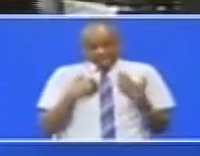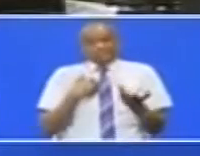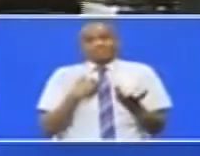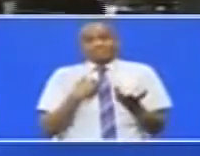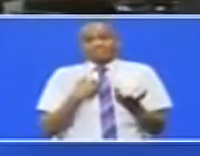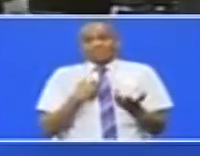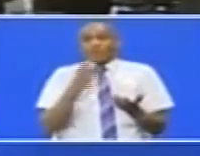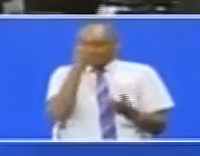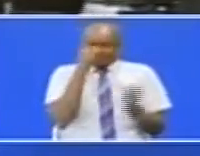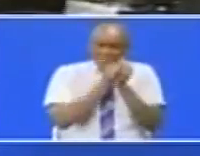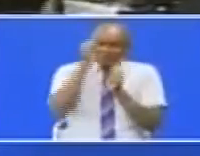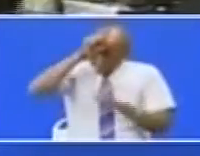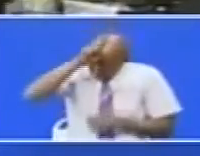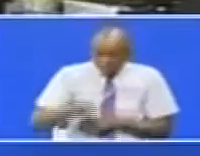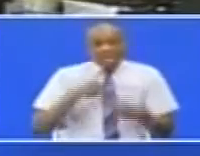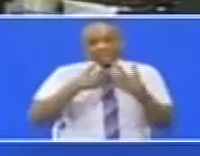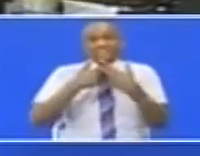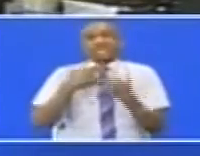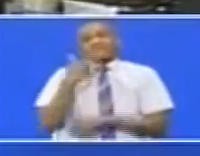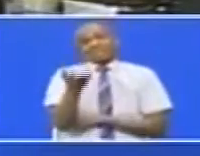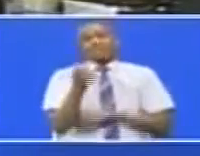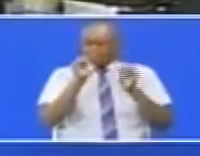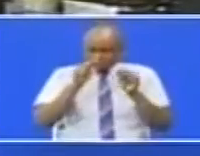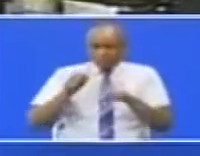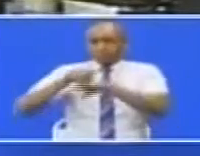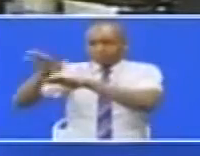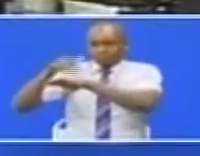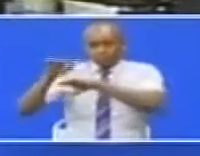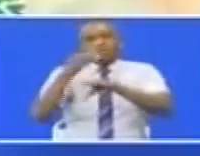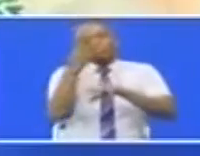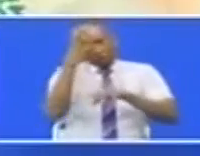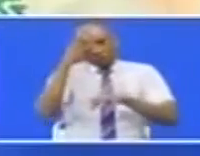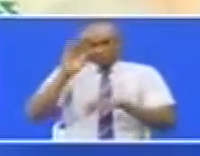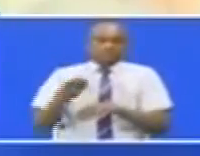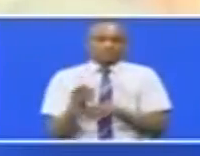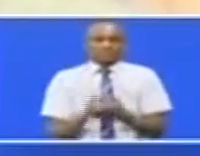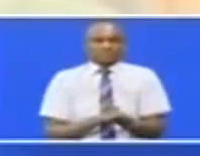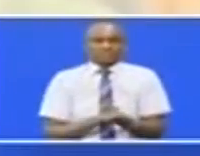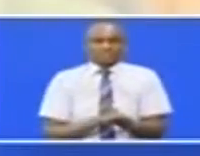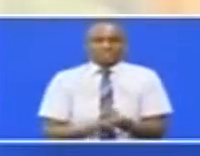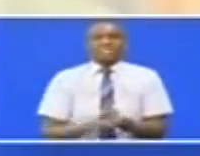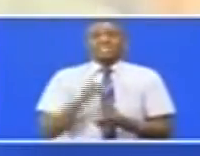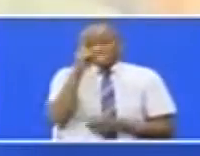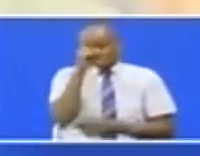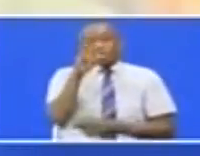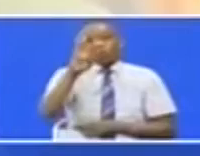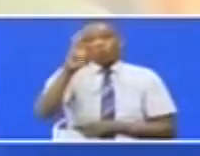more than 15,000 machines, and we're only going to deploy about 3,000 or 4,000. It means each